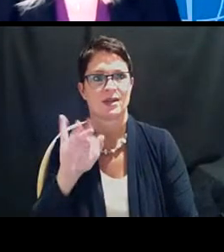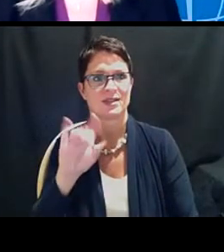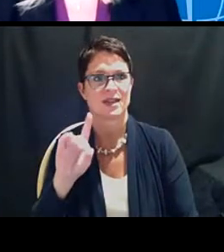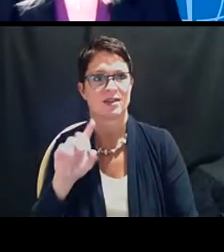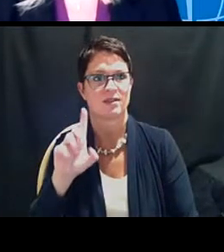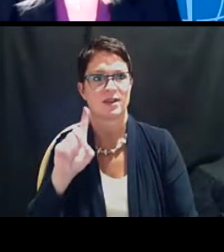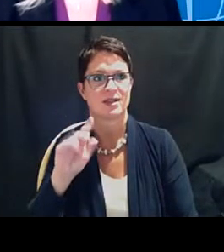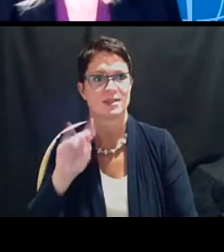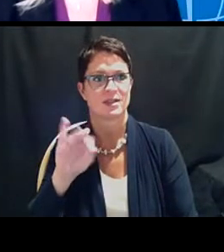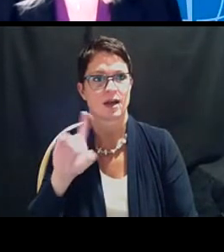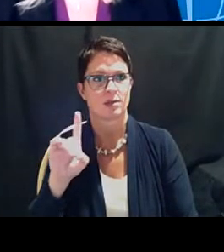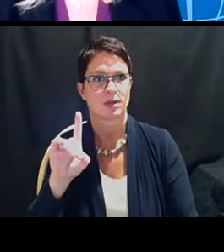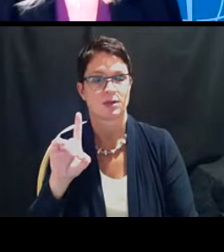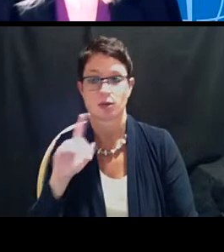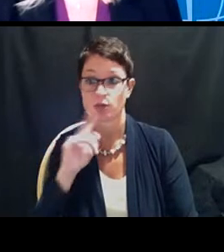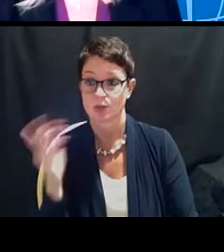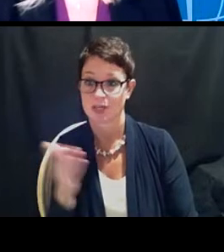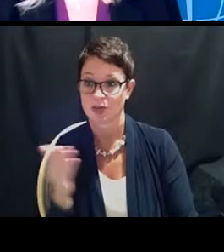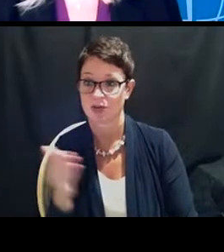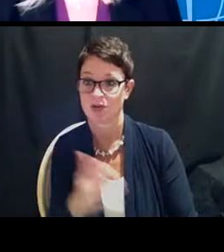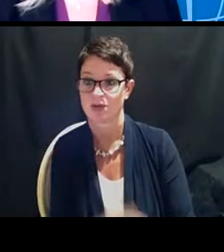are you there?